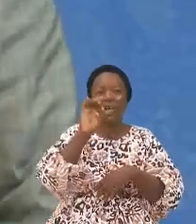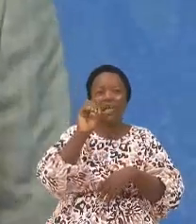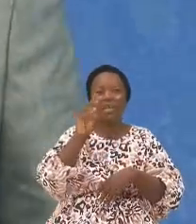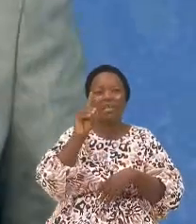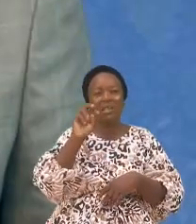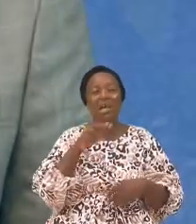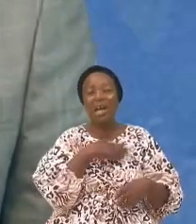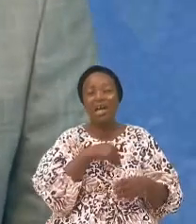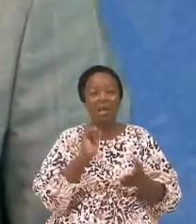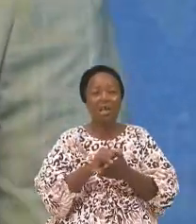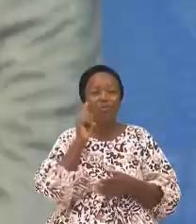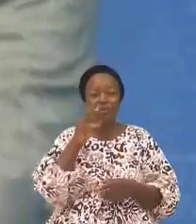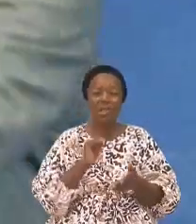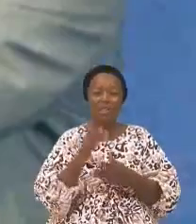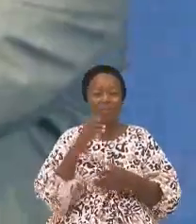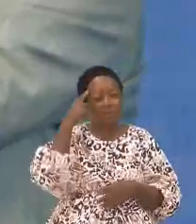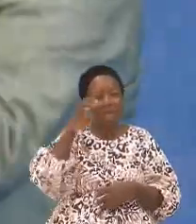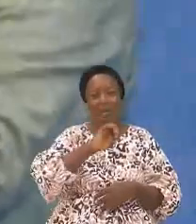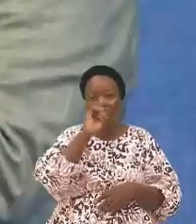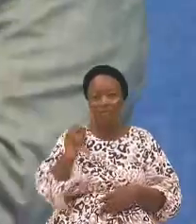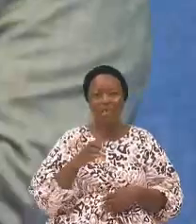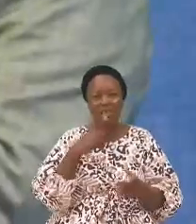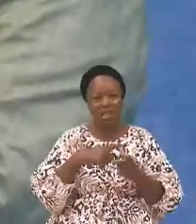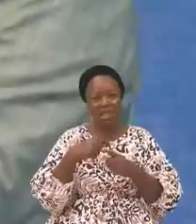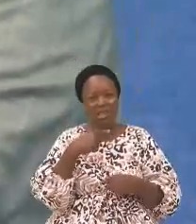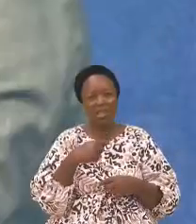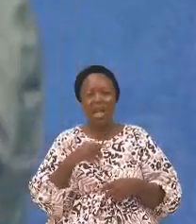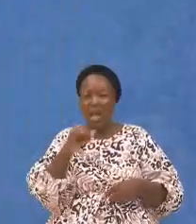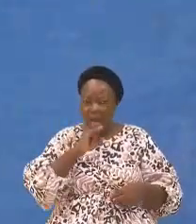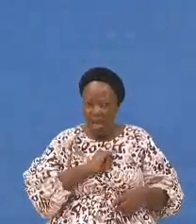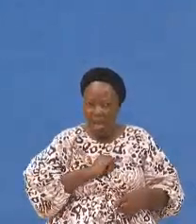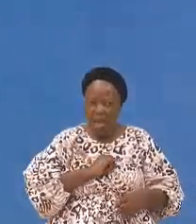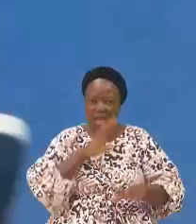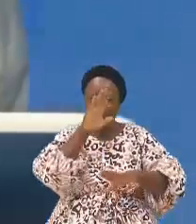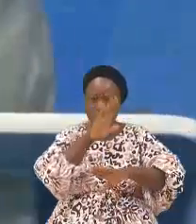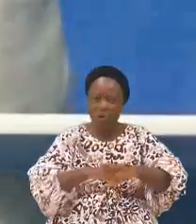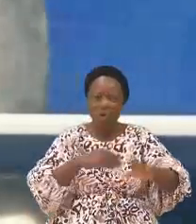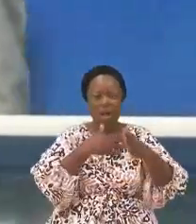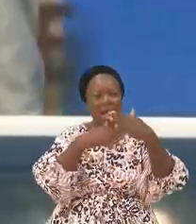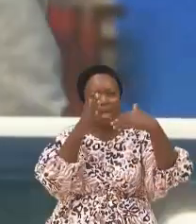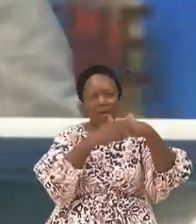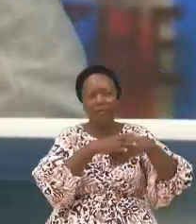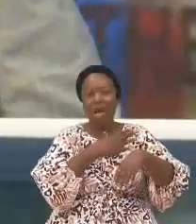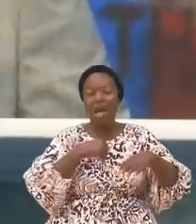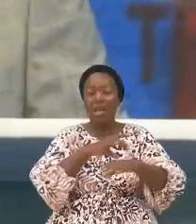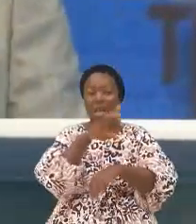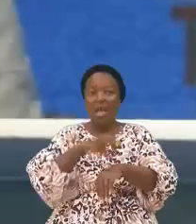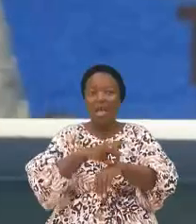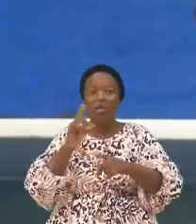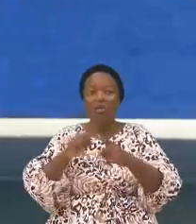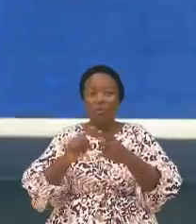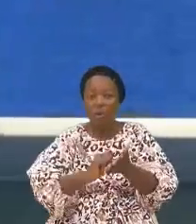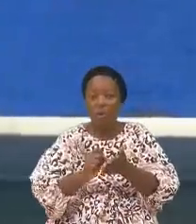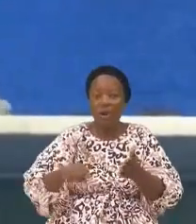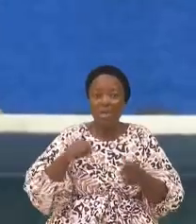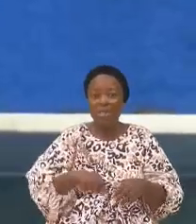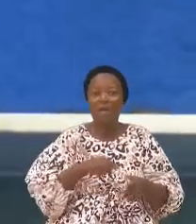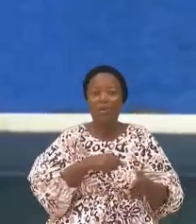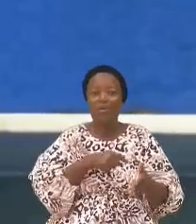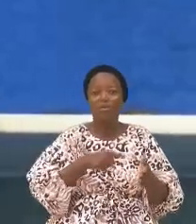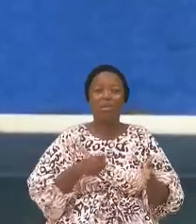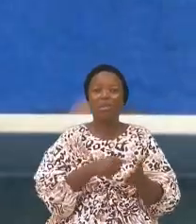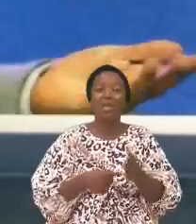God everlasting that lives until this day. He says, I call heaven